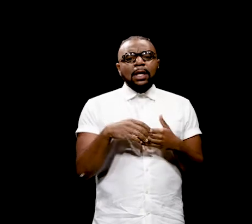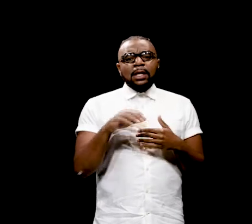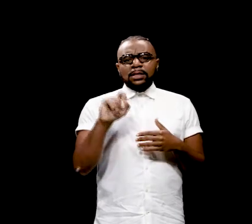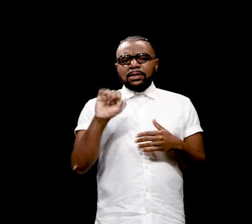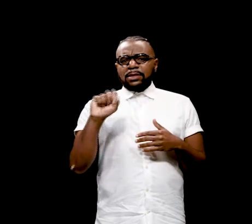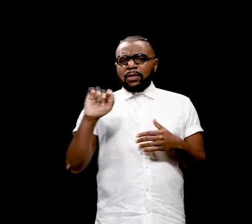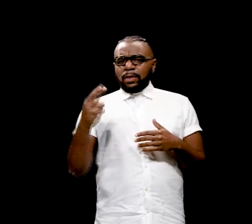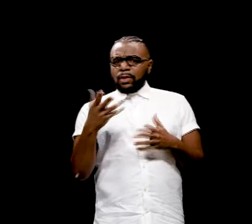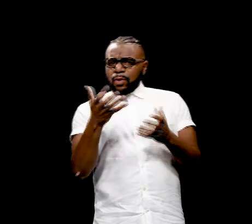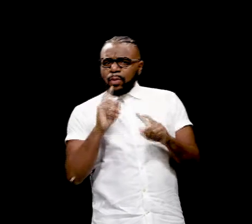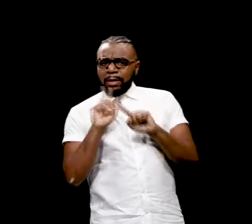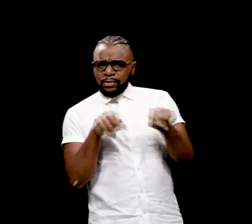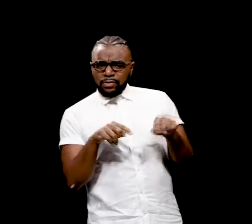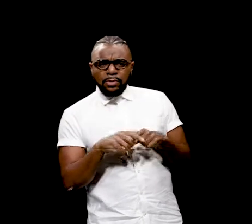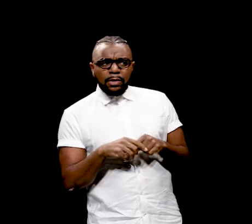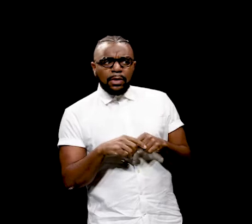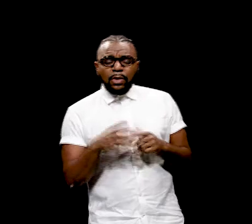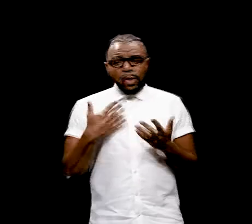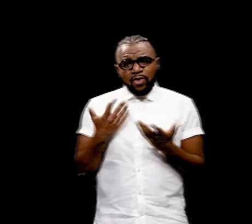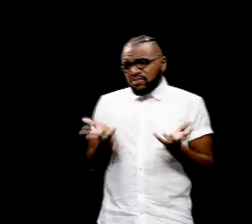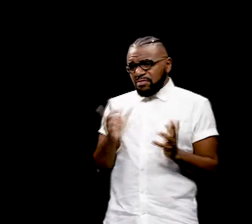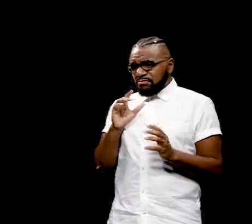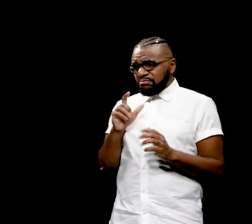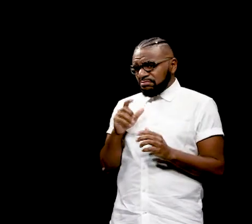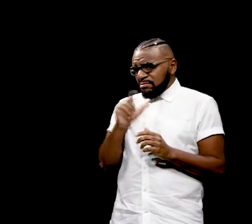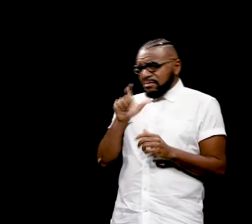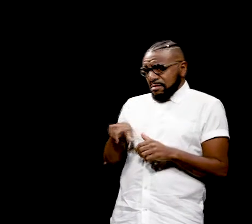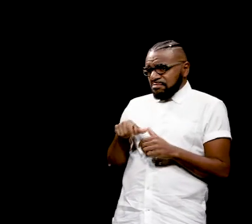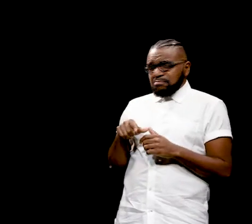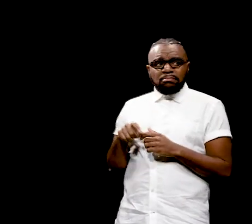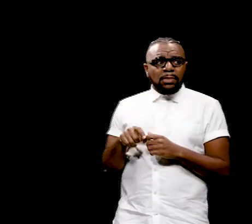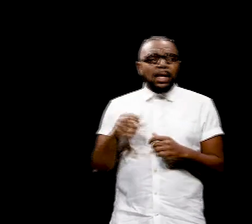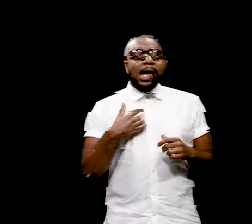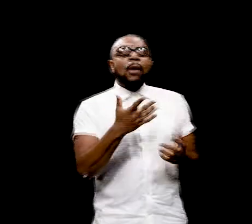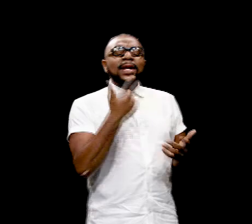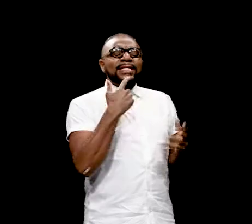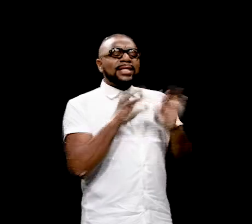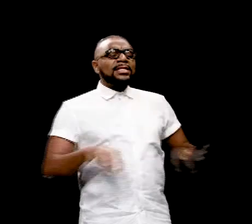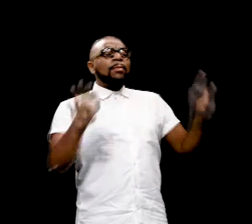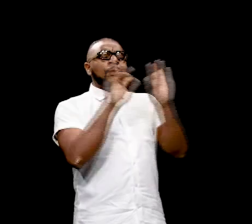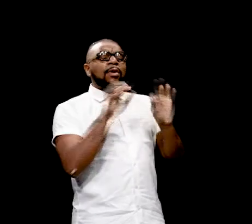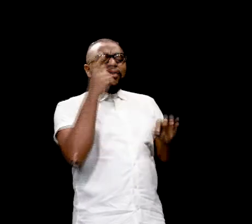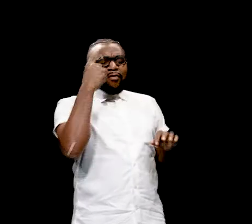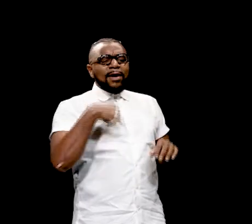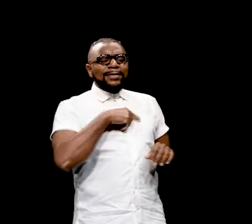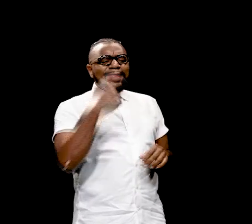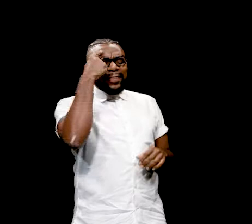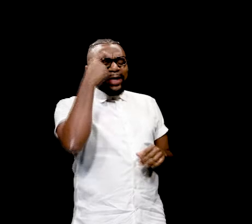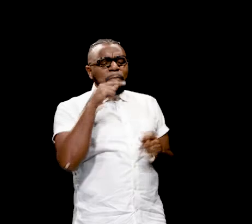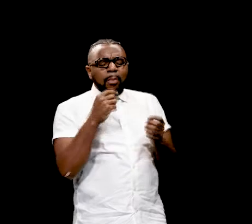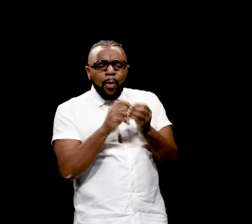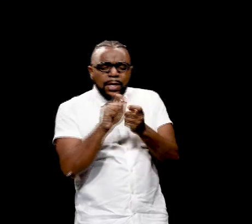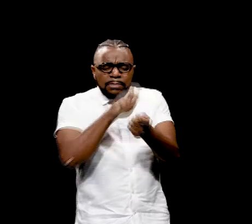respond? You can also yield your time. I'll just say that it's important for us to think more strategically than we have been.